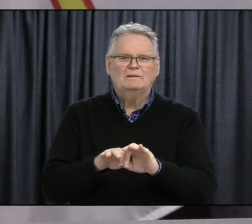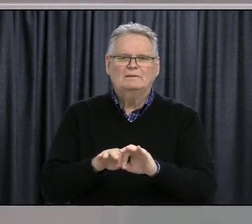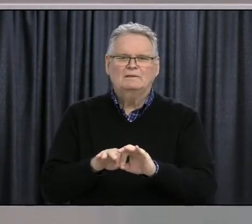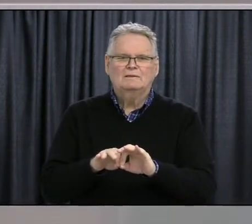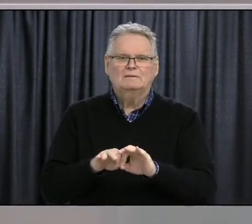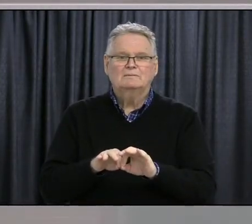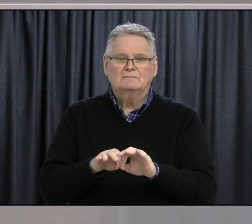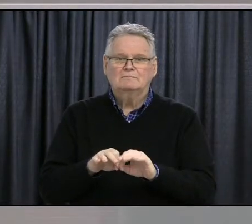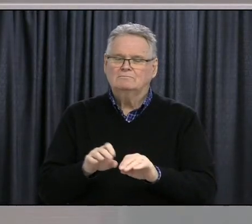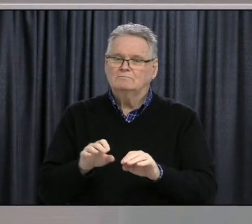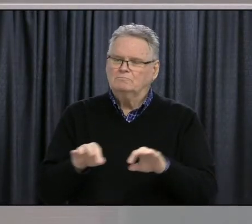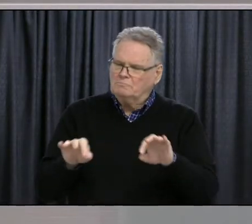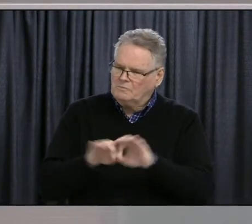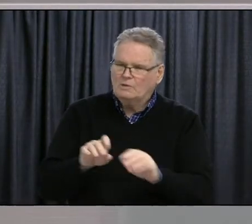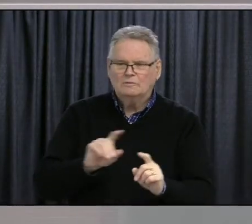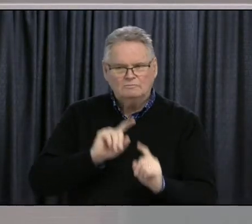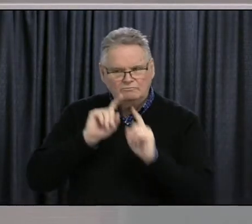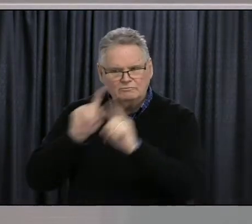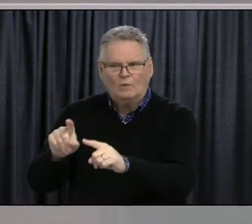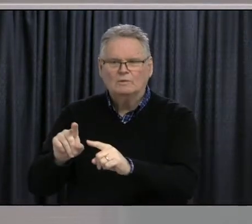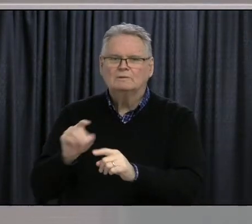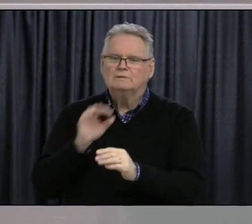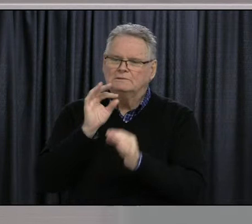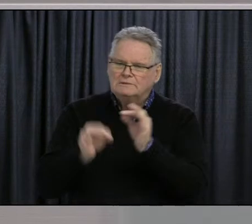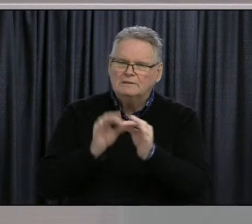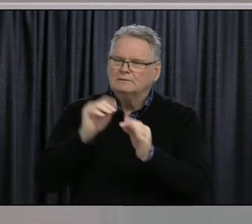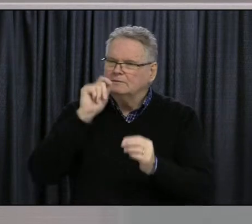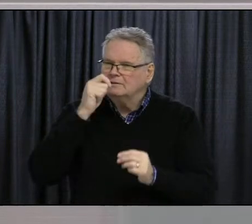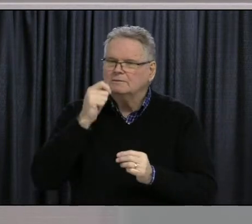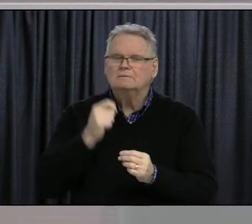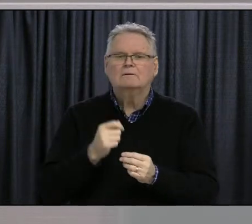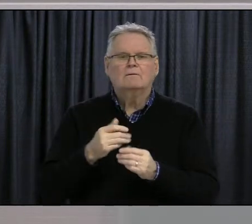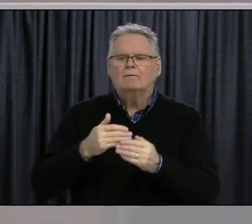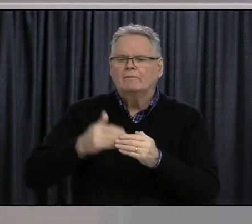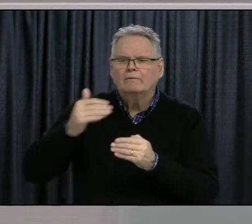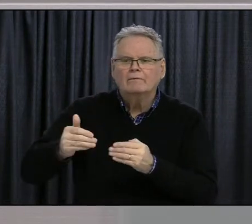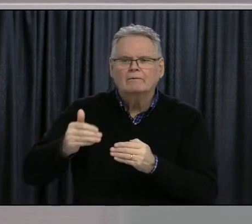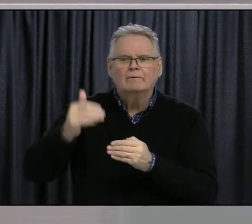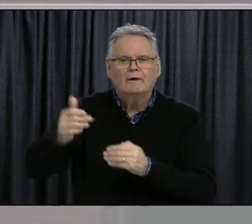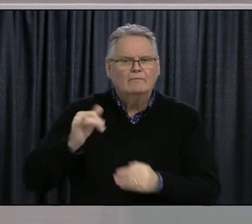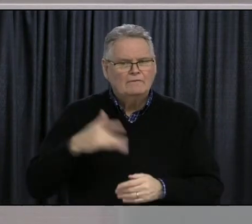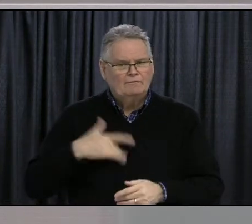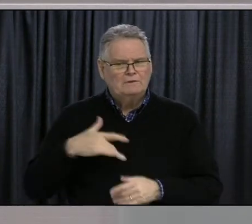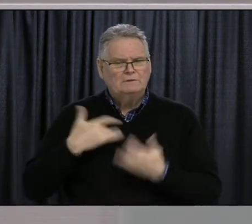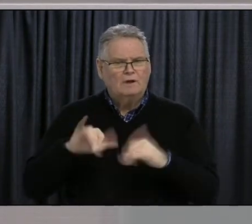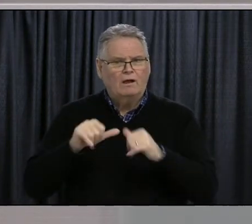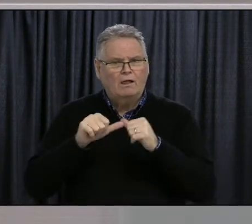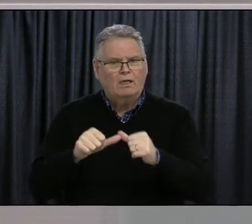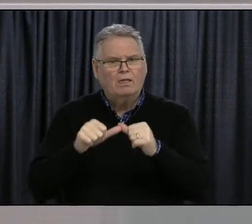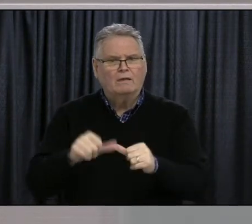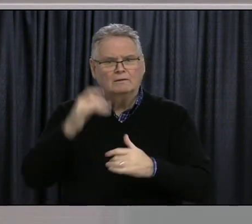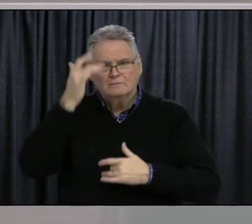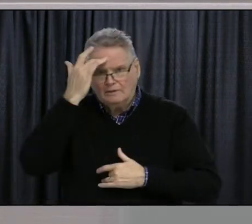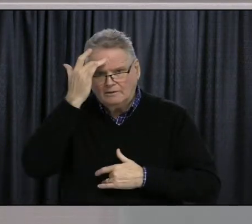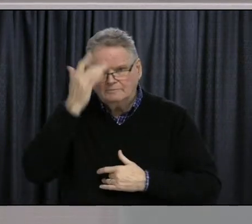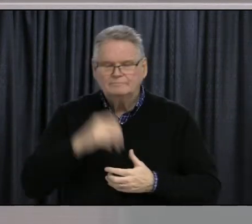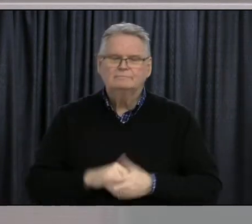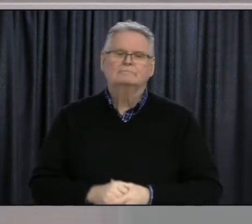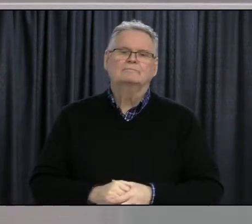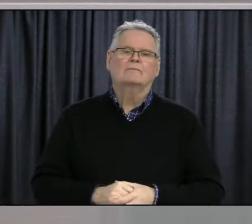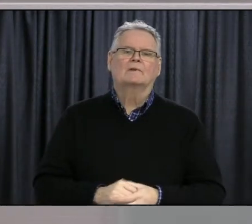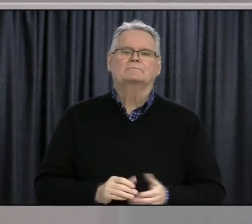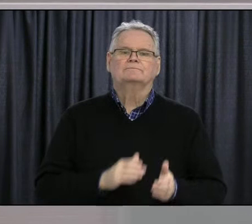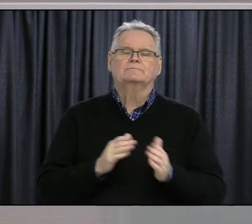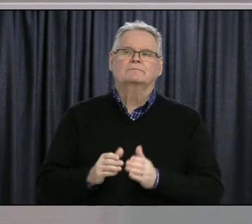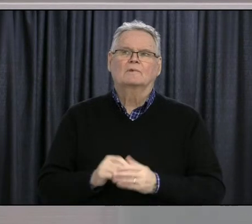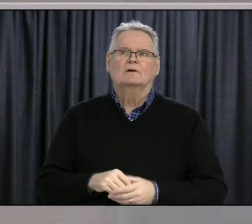Thank you. Our next questions are from Maud Montembeau from Radio Canada. Please go ahead.